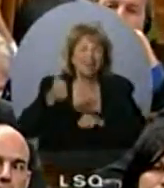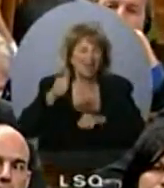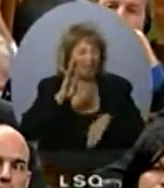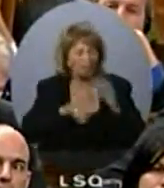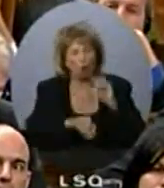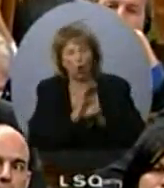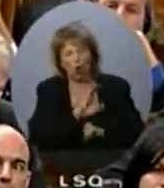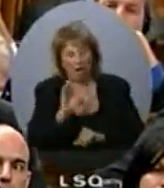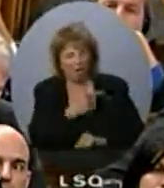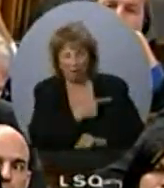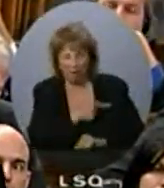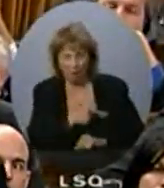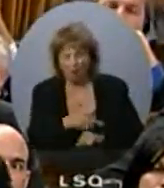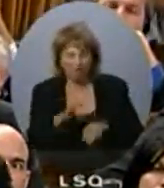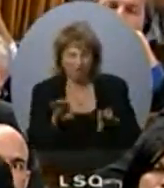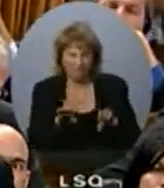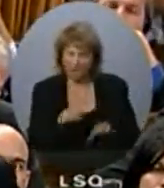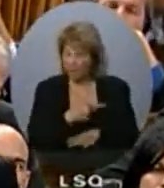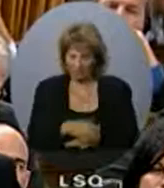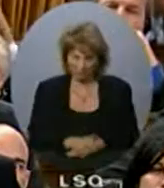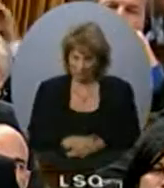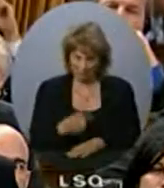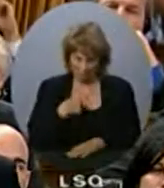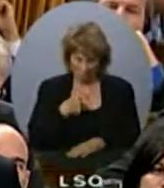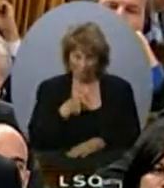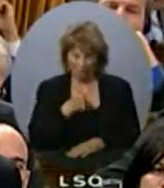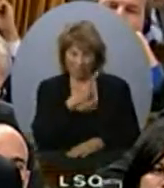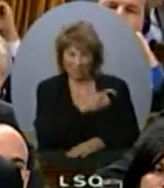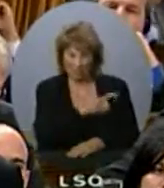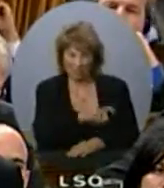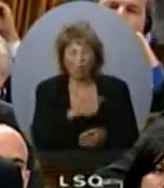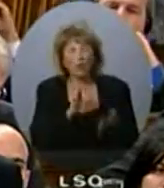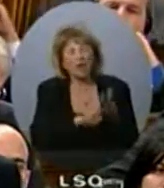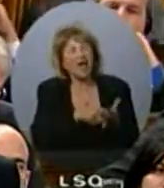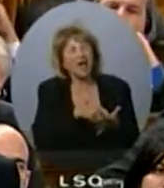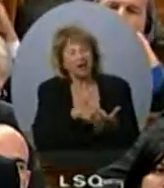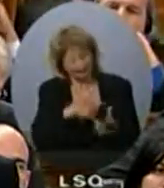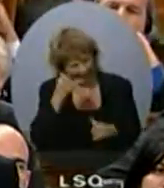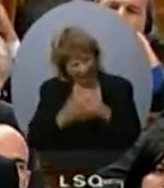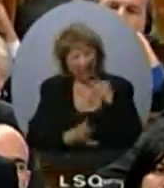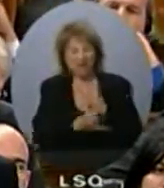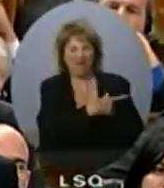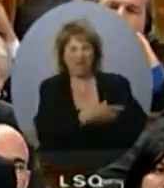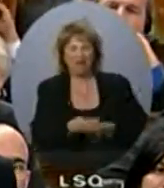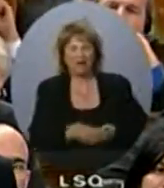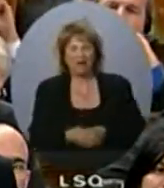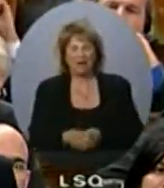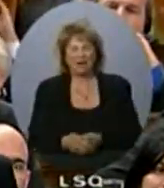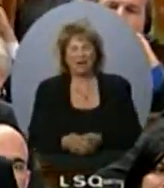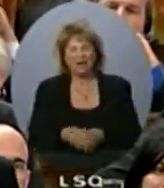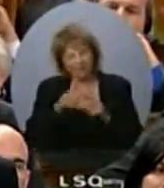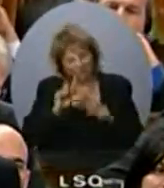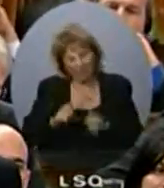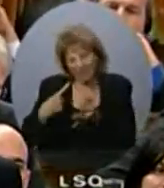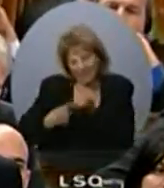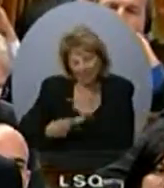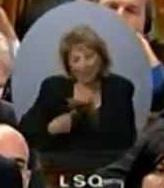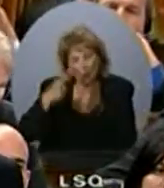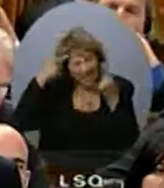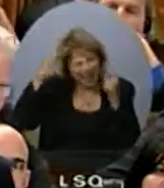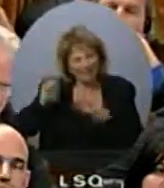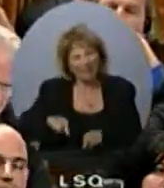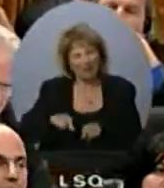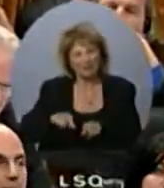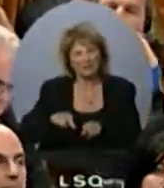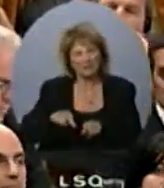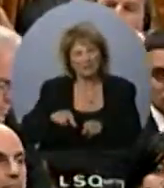Speaker, is when will this government admit that they're losing out in these negotiations and start putting the interests of Canadians first?